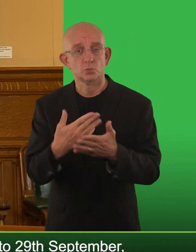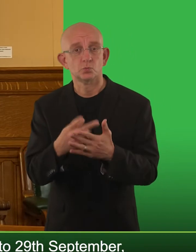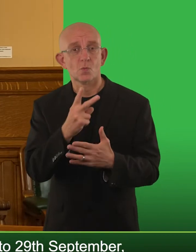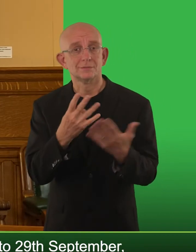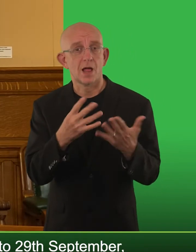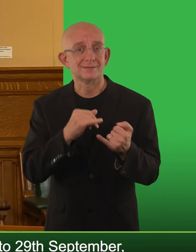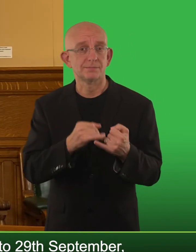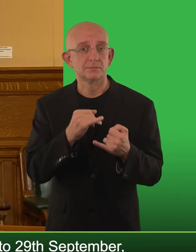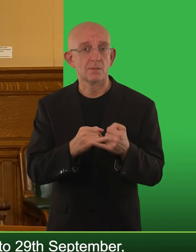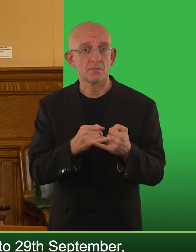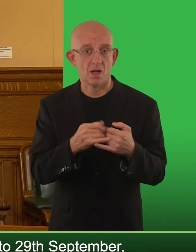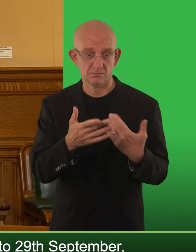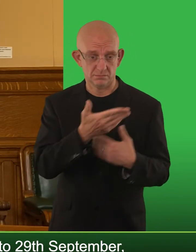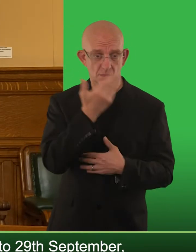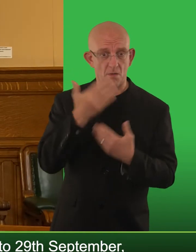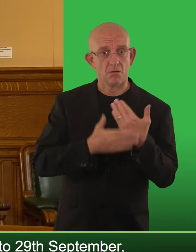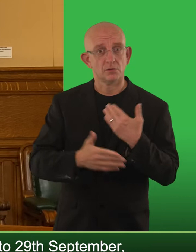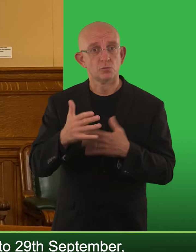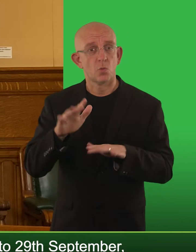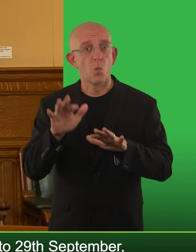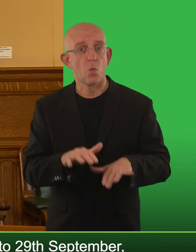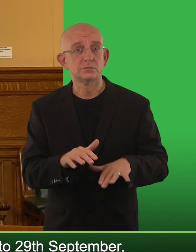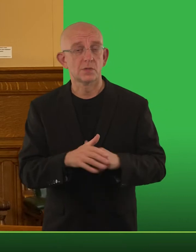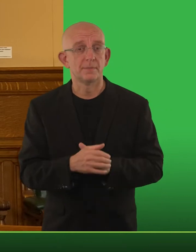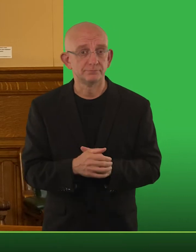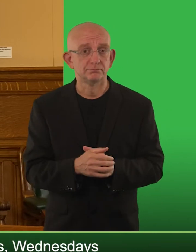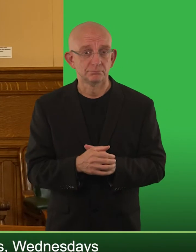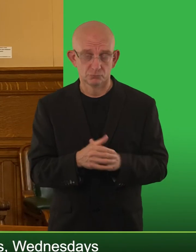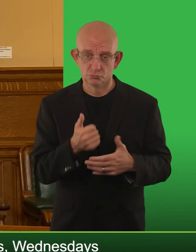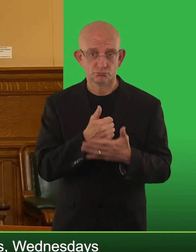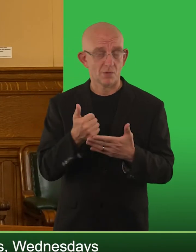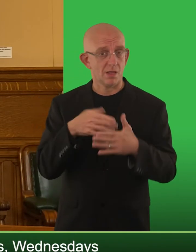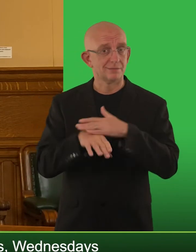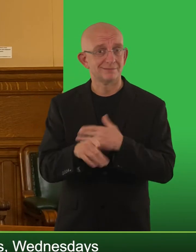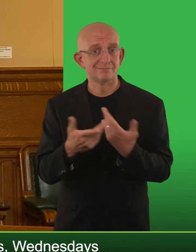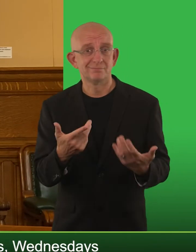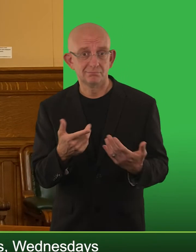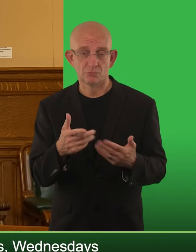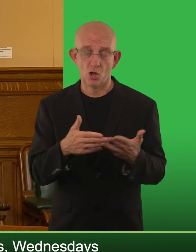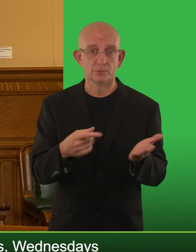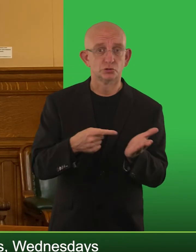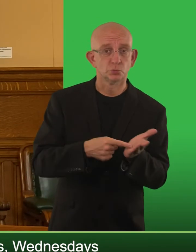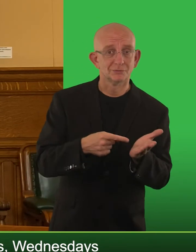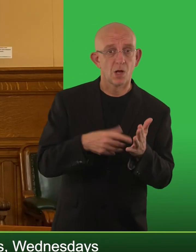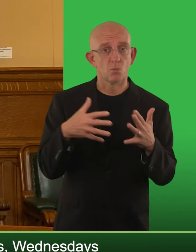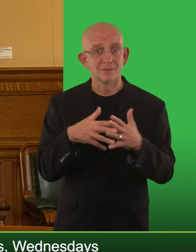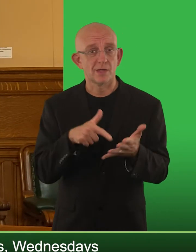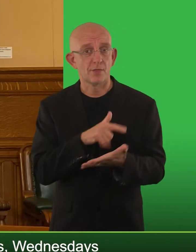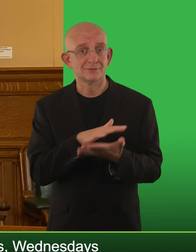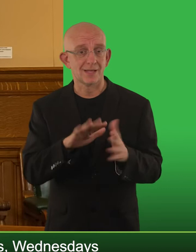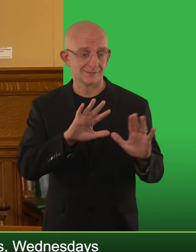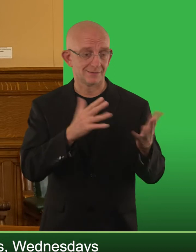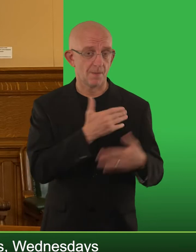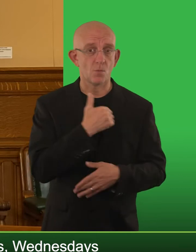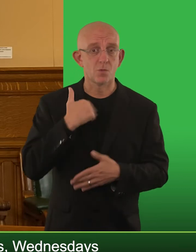the 29th of September, so open all over the summer and into the autumn. Regular clinic, it's open Tuesdays, Wednesdays and Thursdays